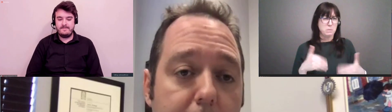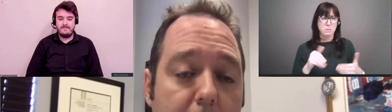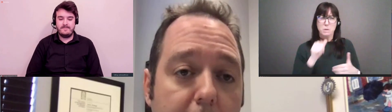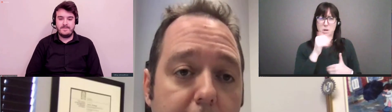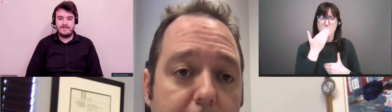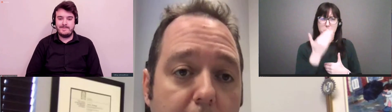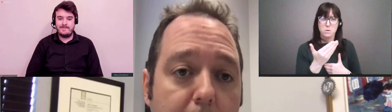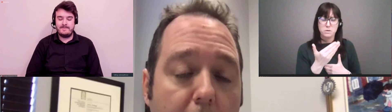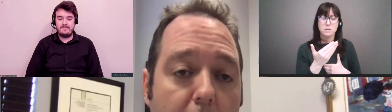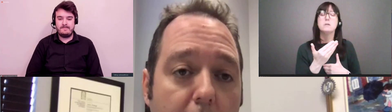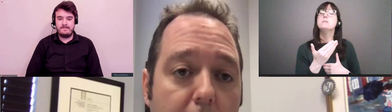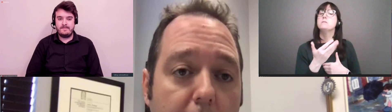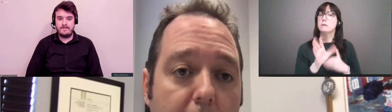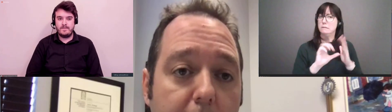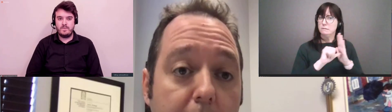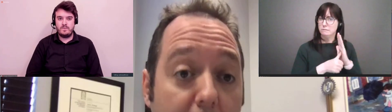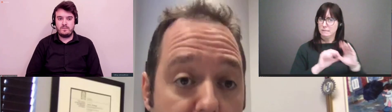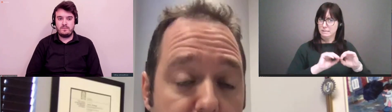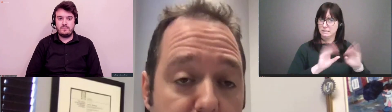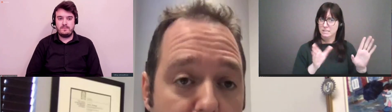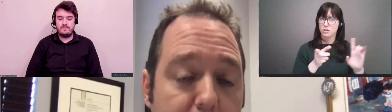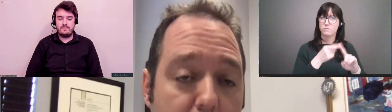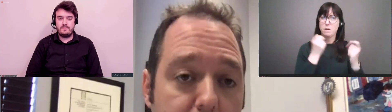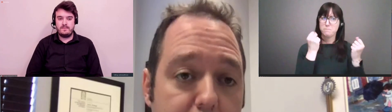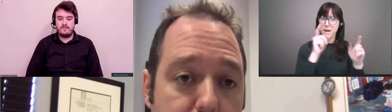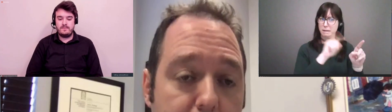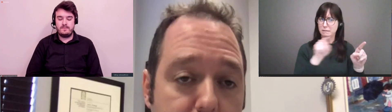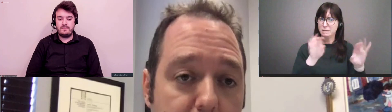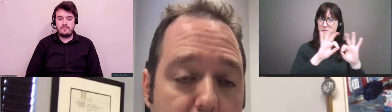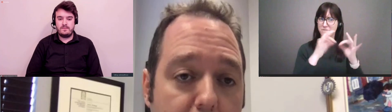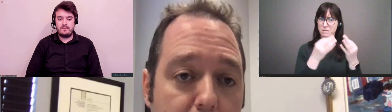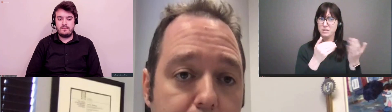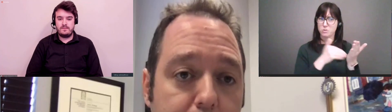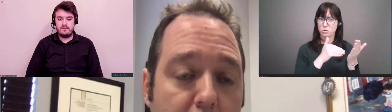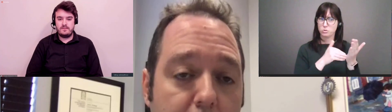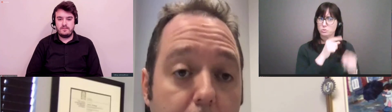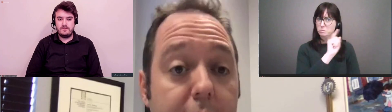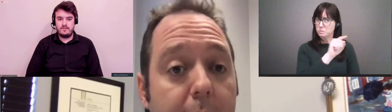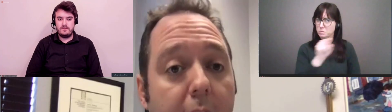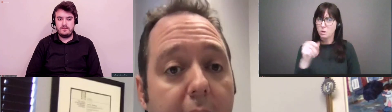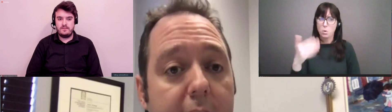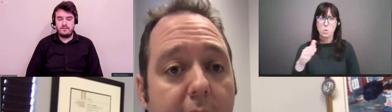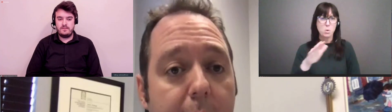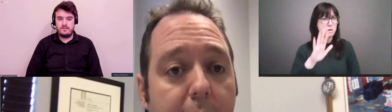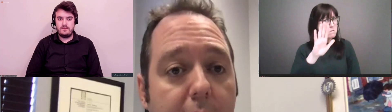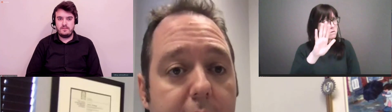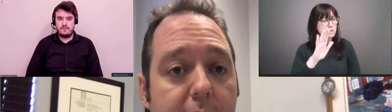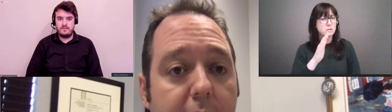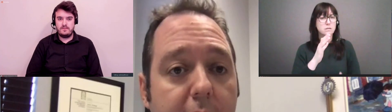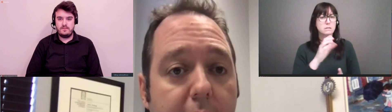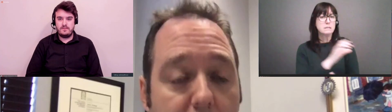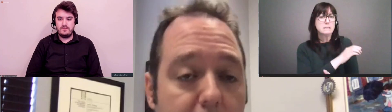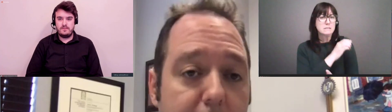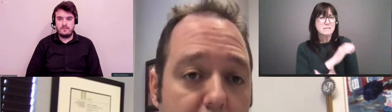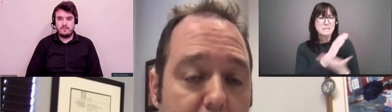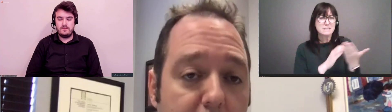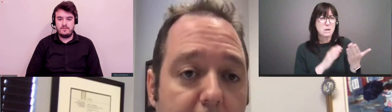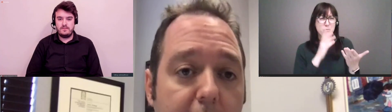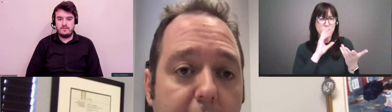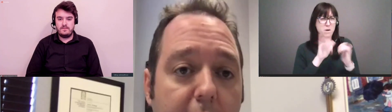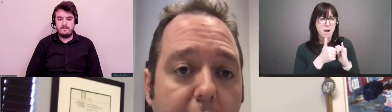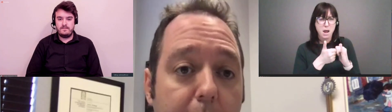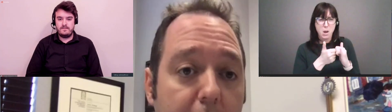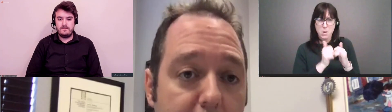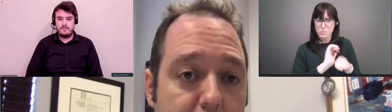loud and clear from our many of our family doctors in the region. You know, there's some clinics that, because of the layout of the clinic